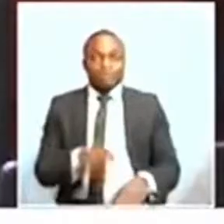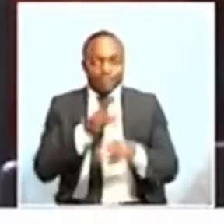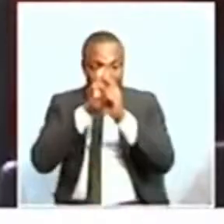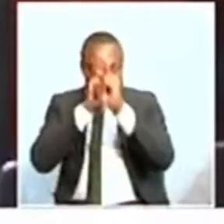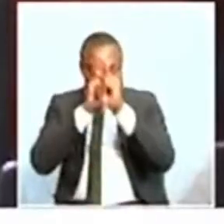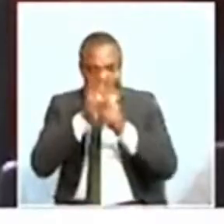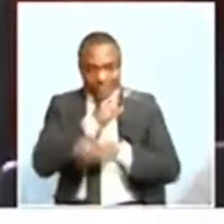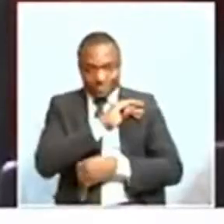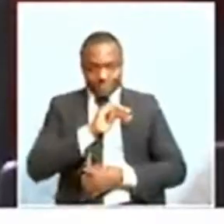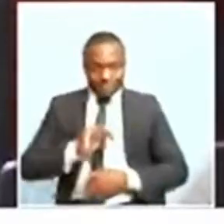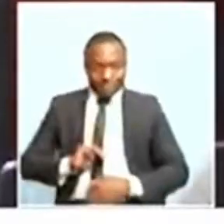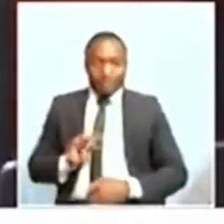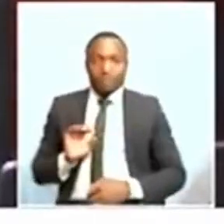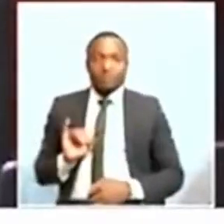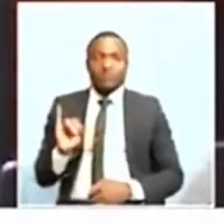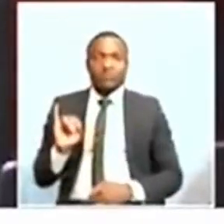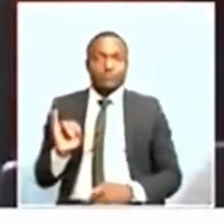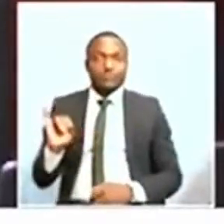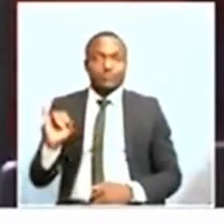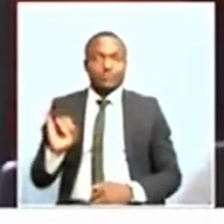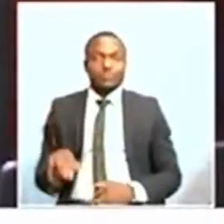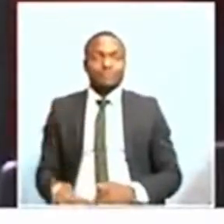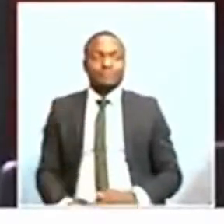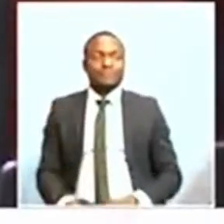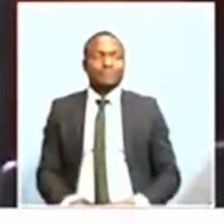Honorable Member for Isoka.